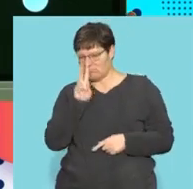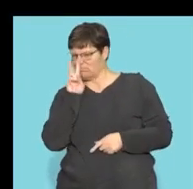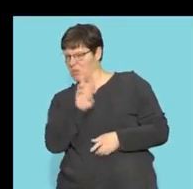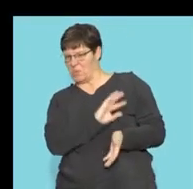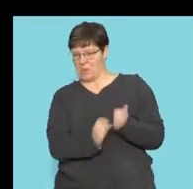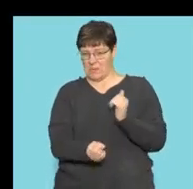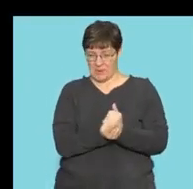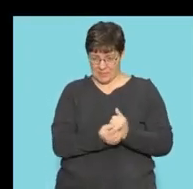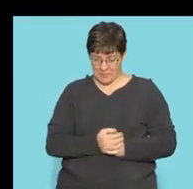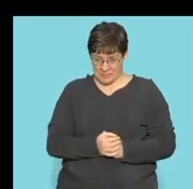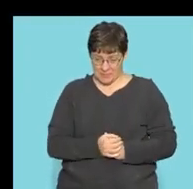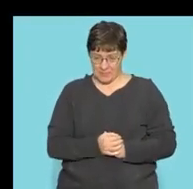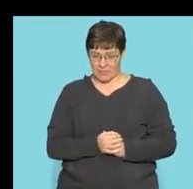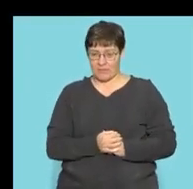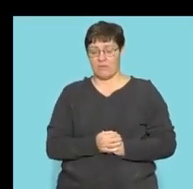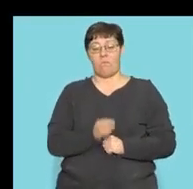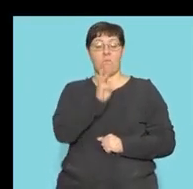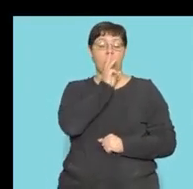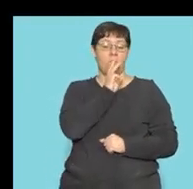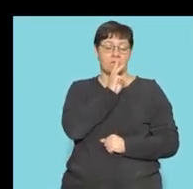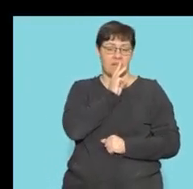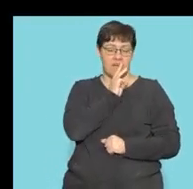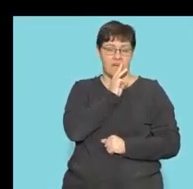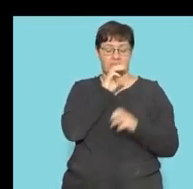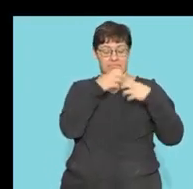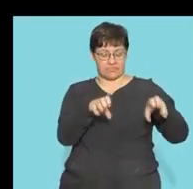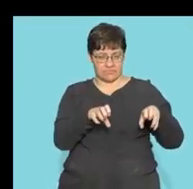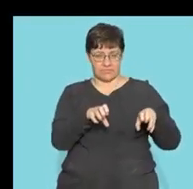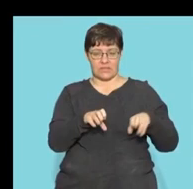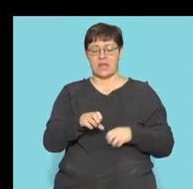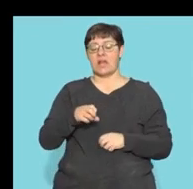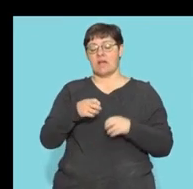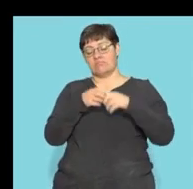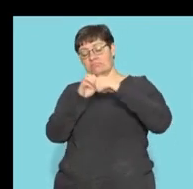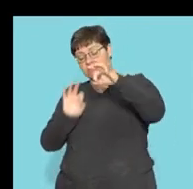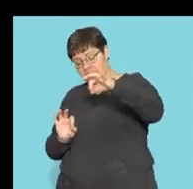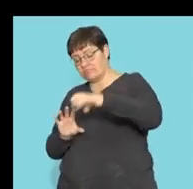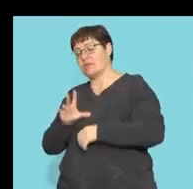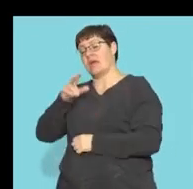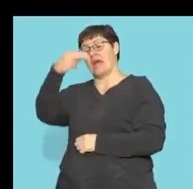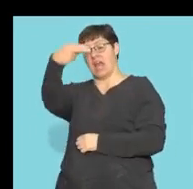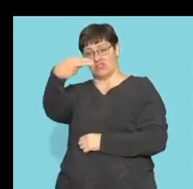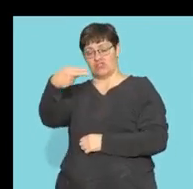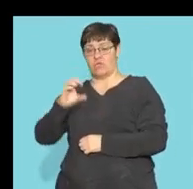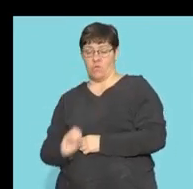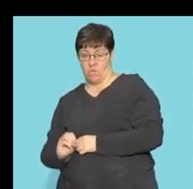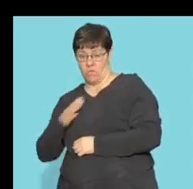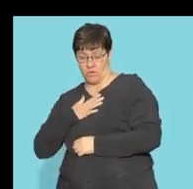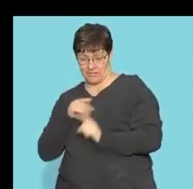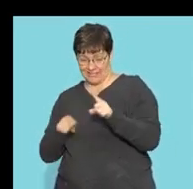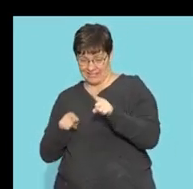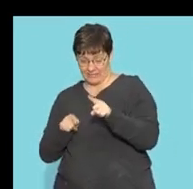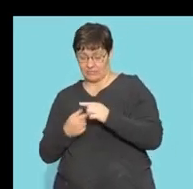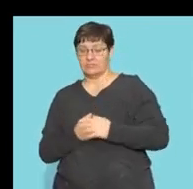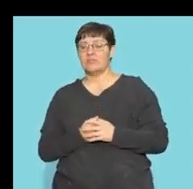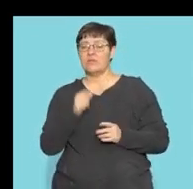reaction. Water will be broken down into hydrogen and oxygen. When we did this, we wrote the net reaction